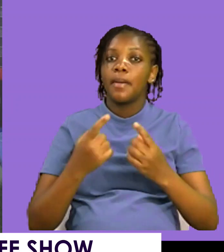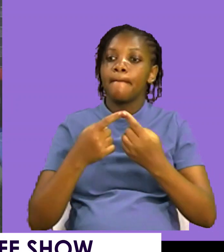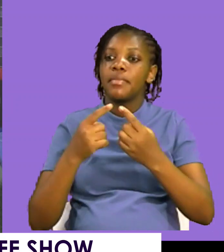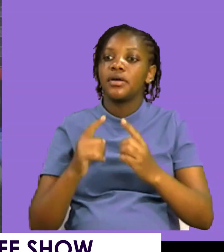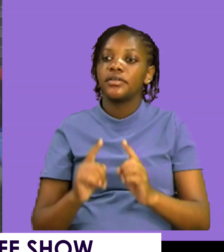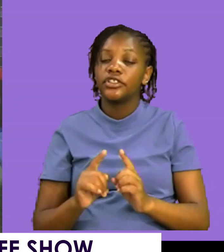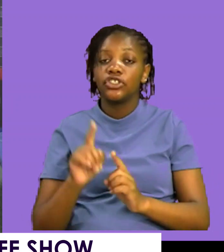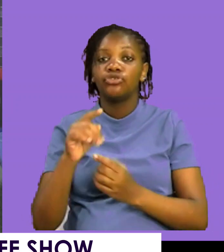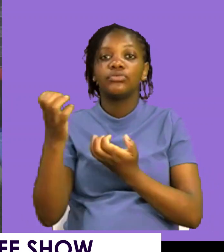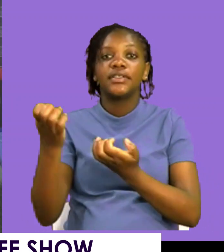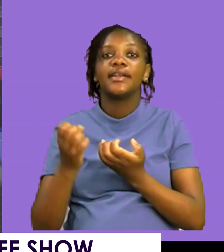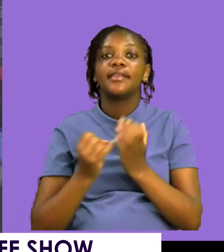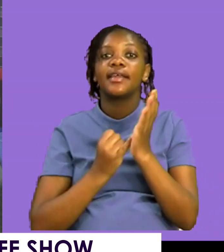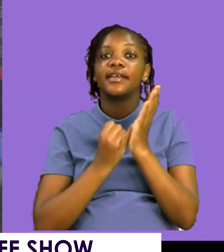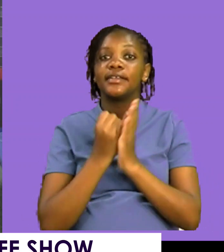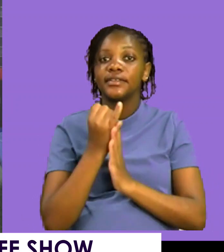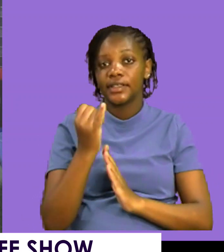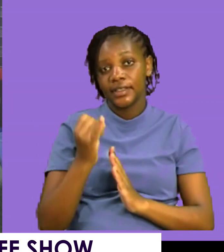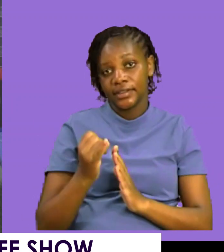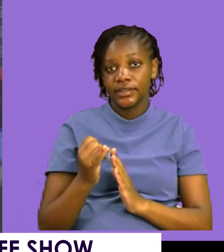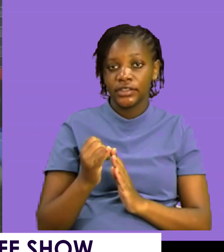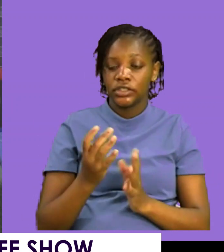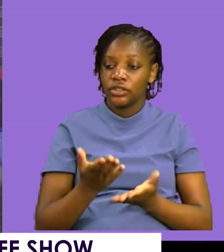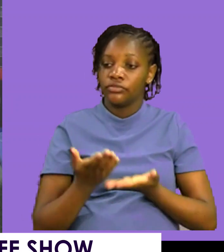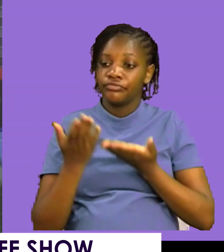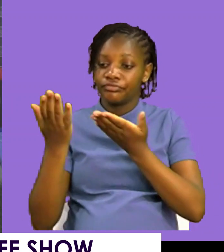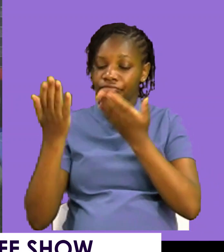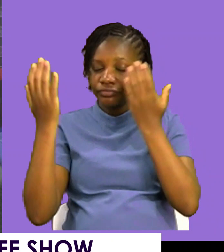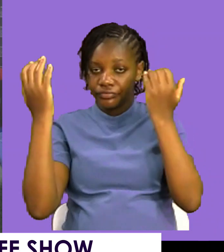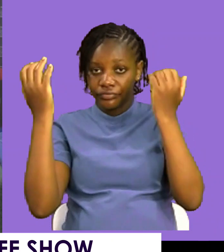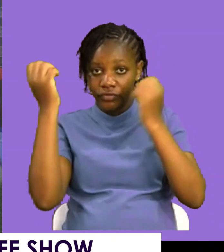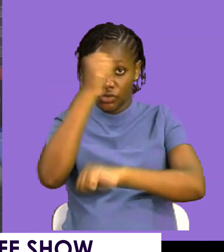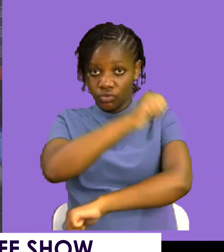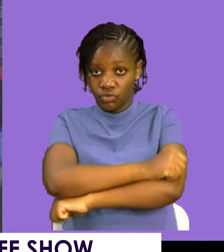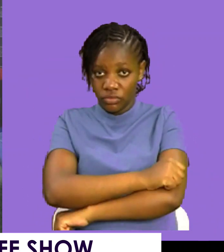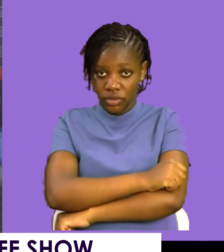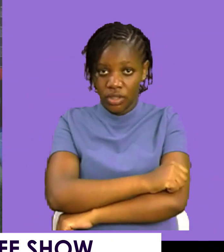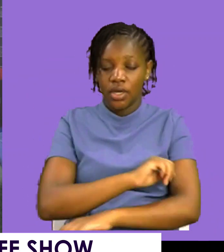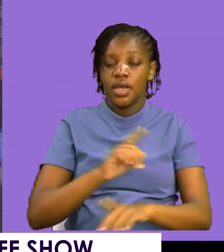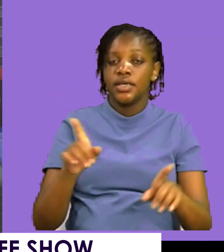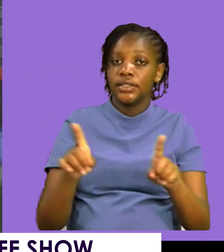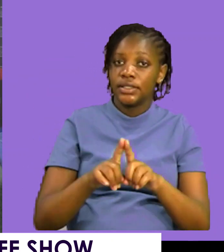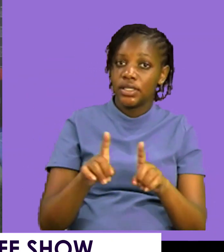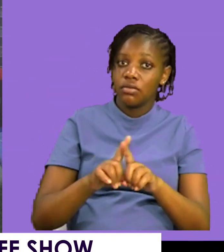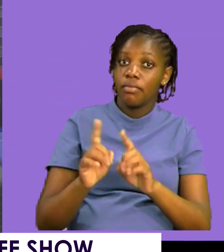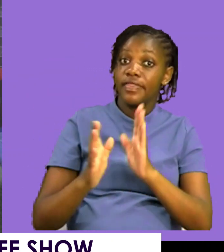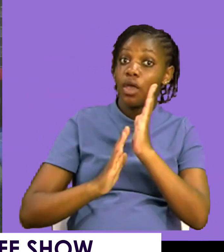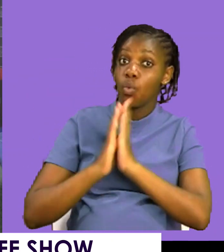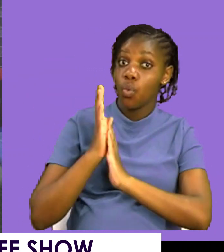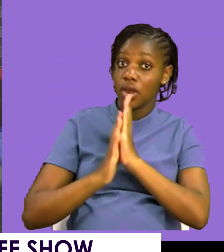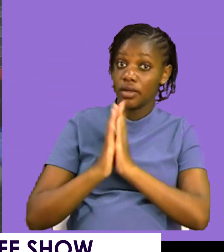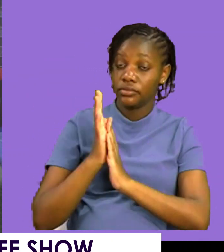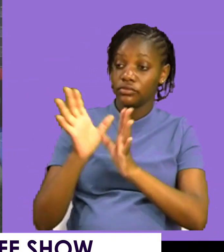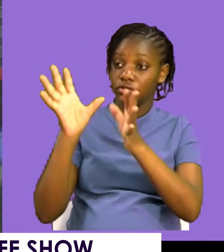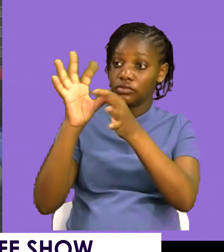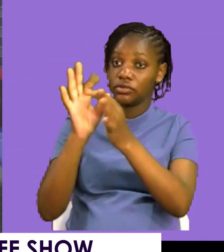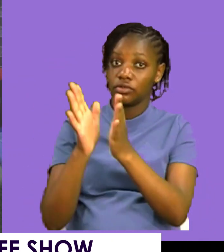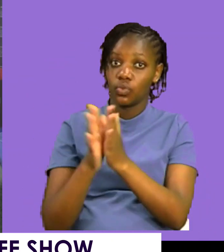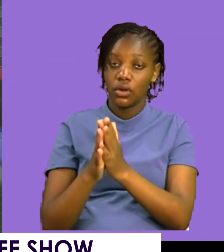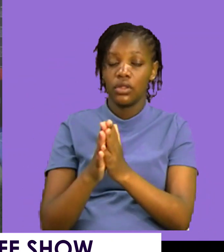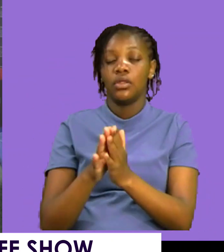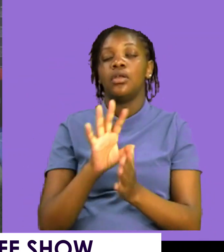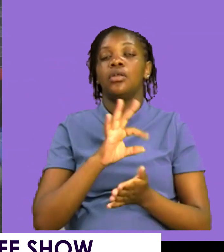the intellect to school. You know, the will side is connected to the spirit. There